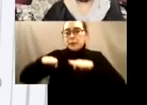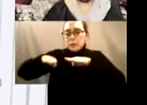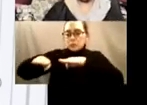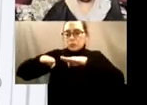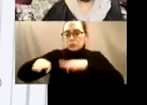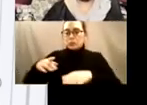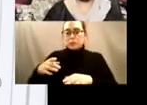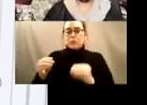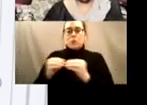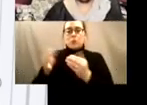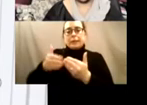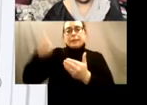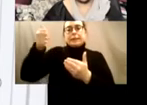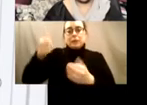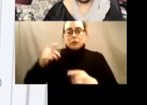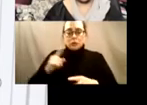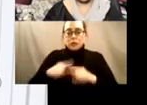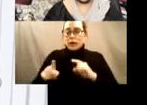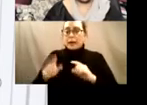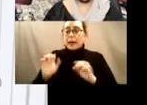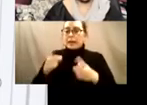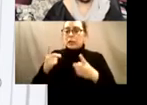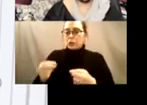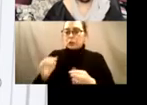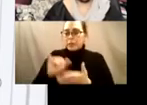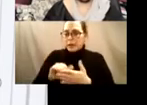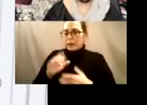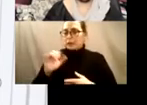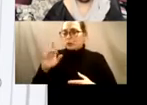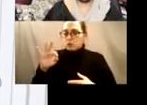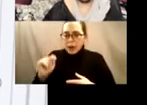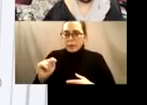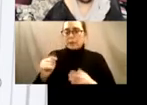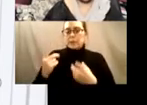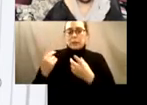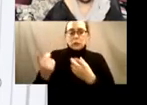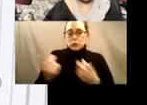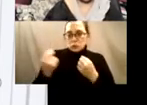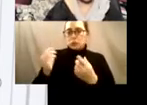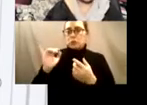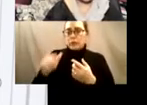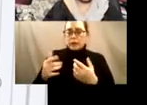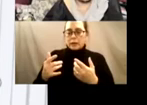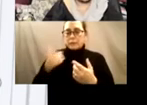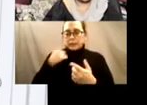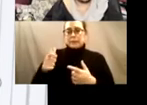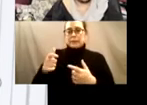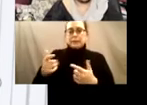makes accessing that craft and accessing that part of my practice easier. So that's that photo.